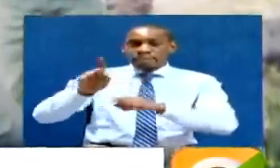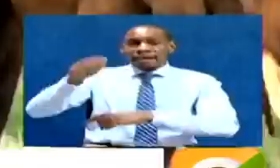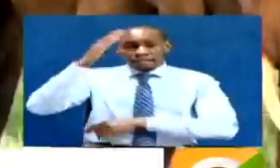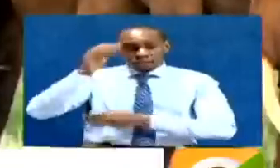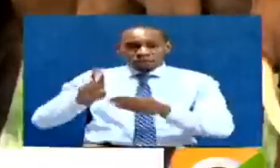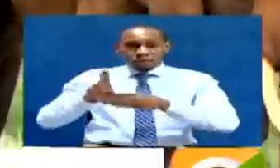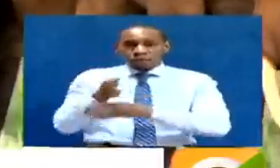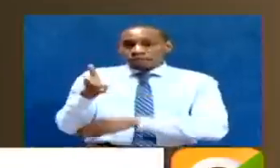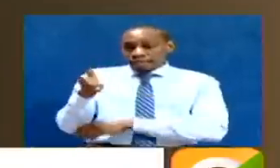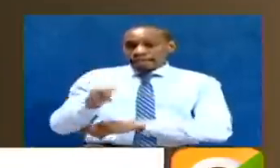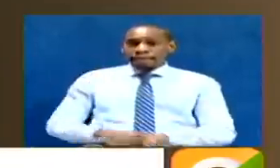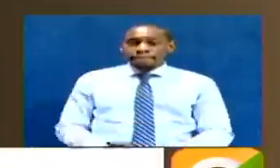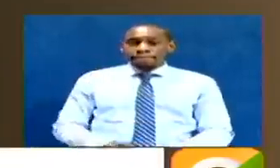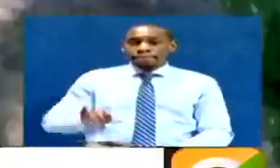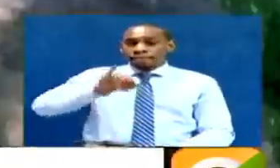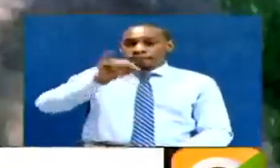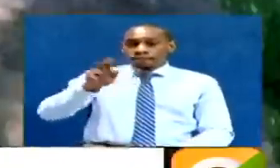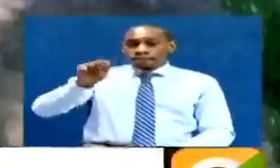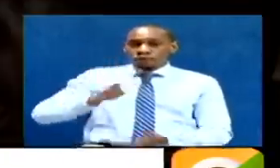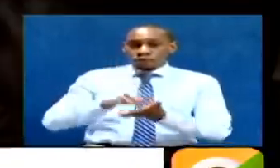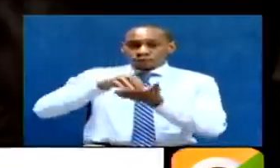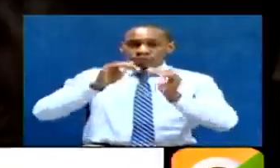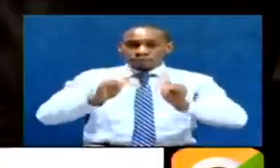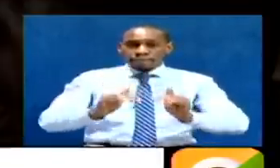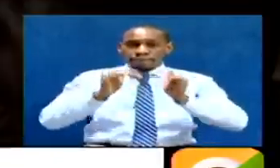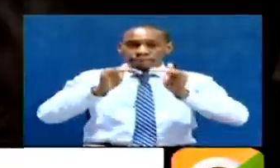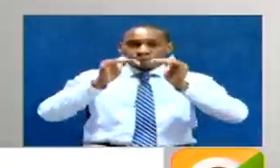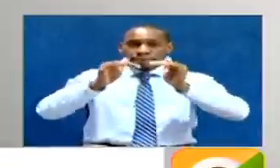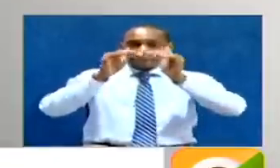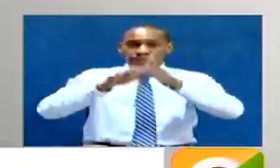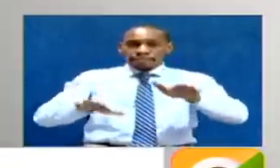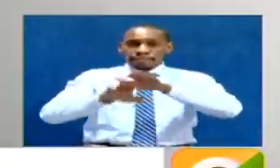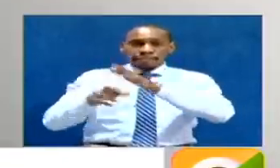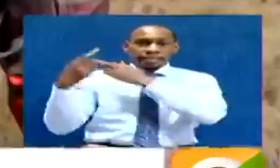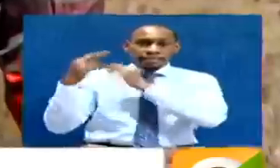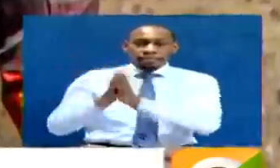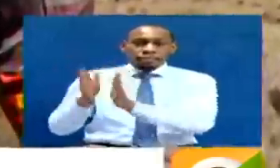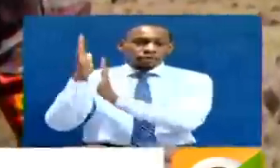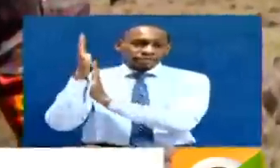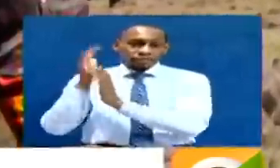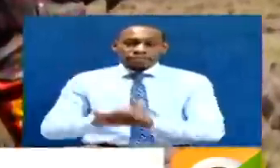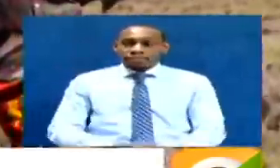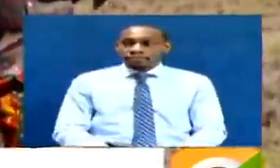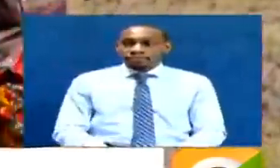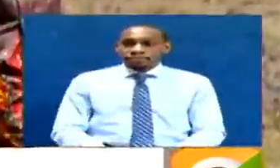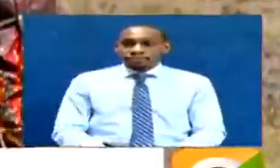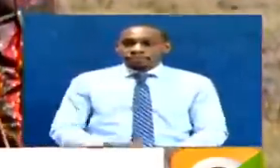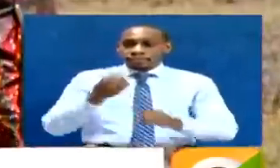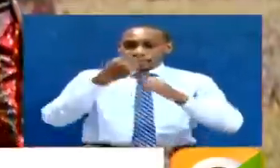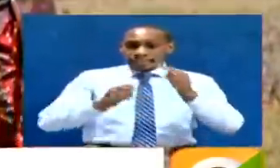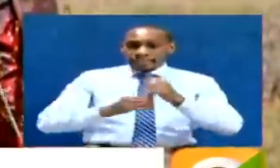to use arms. John then rose through the ranks to become an assistant in charge of security.